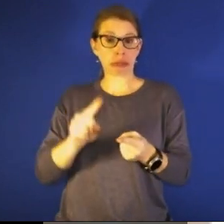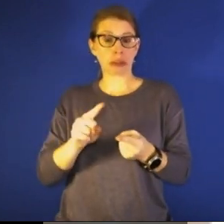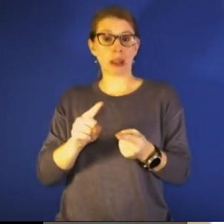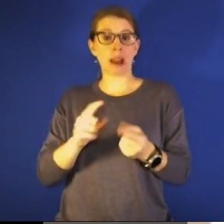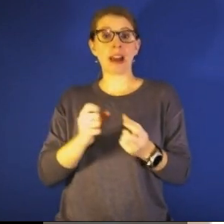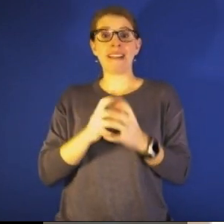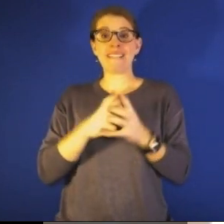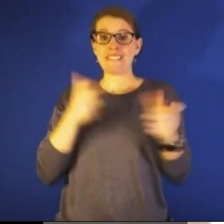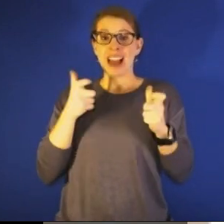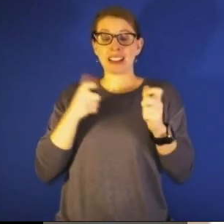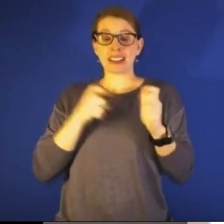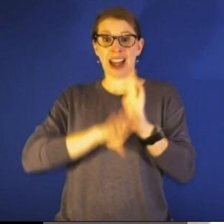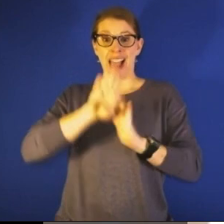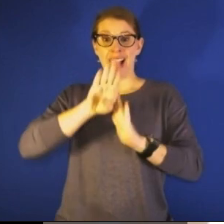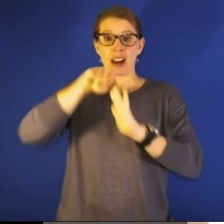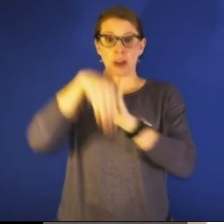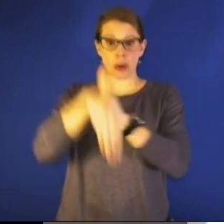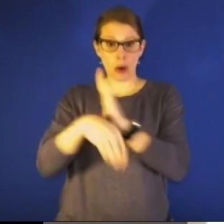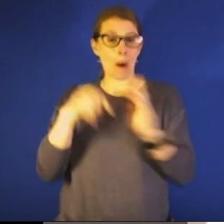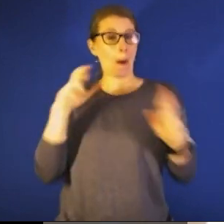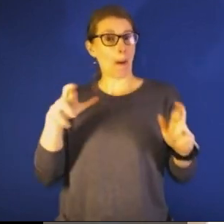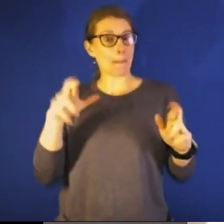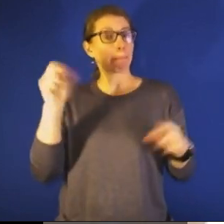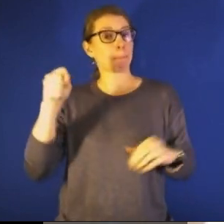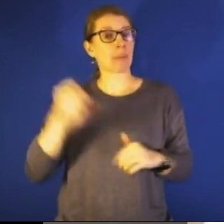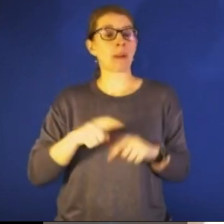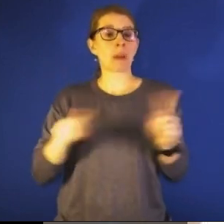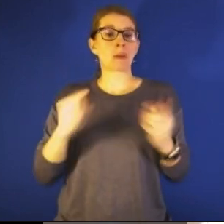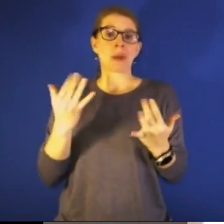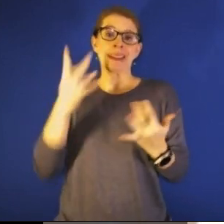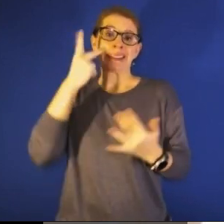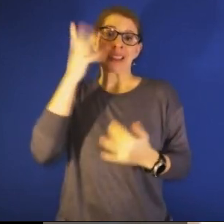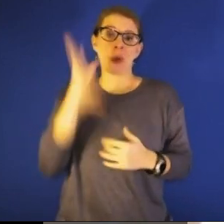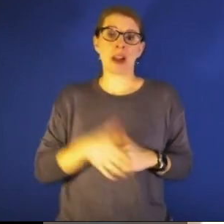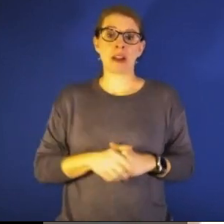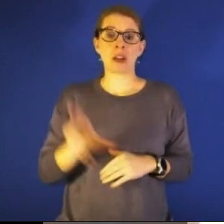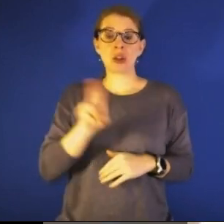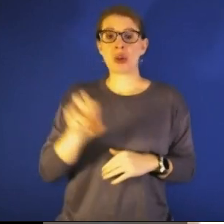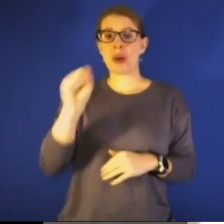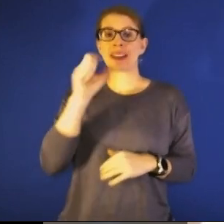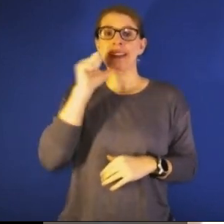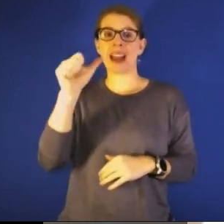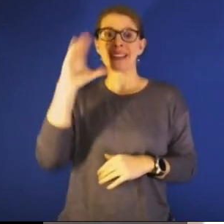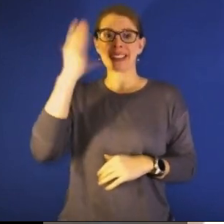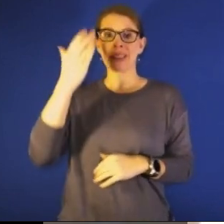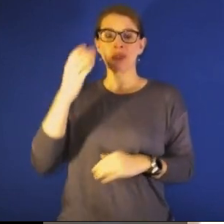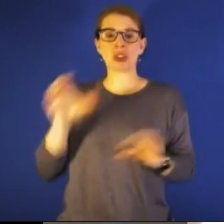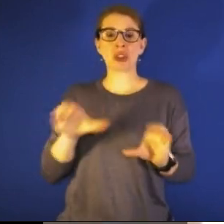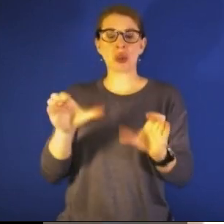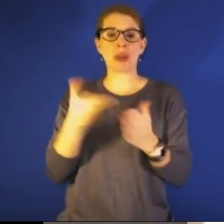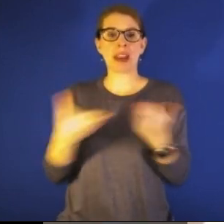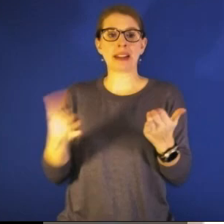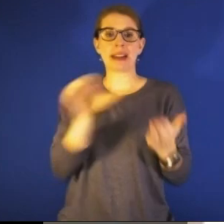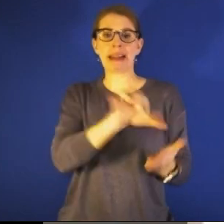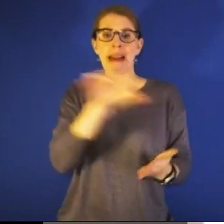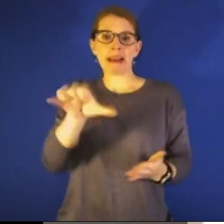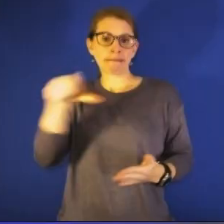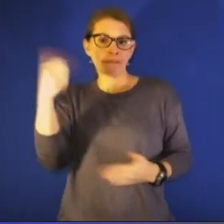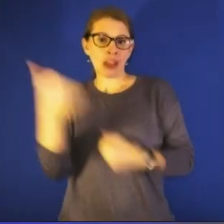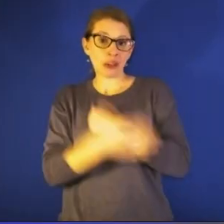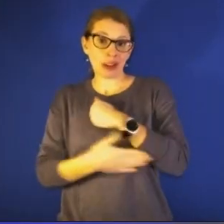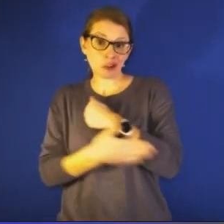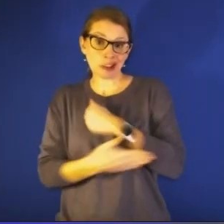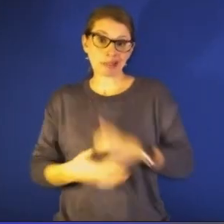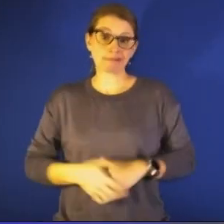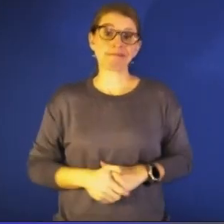hope. But we'll have to wait and see, because the U.S. doesn't seem to do things like other countries. Yeah,